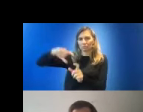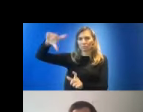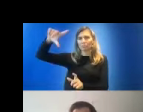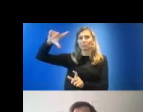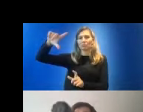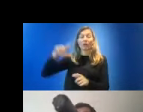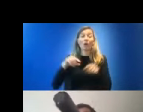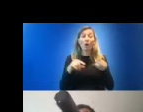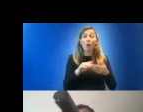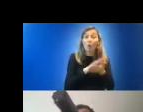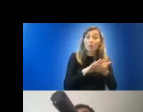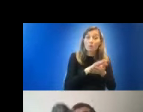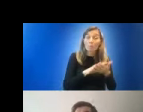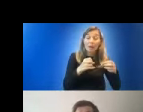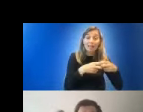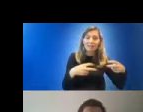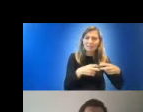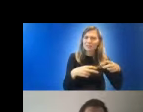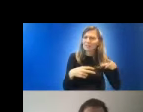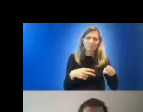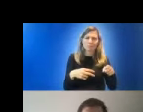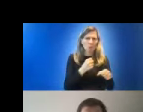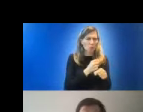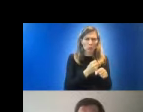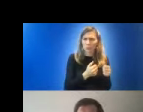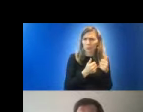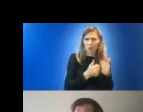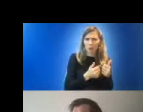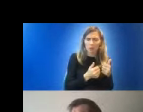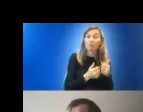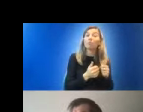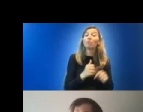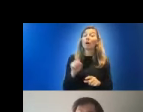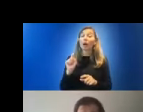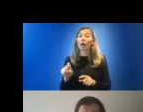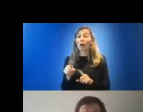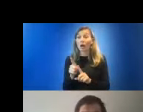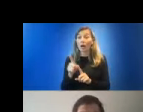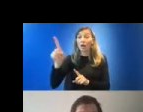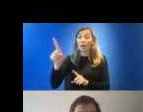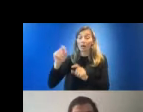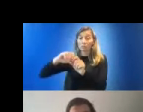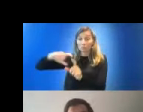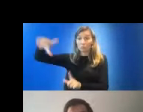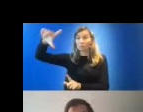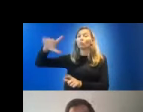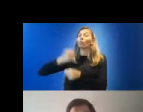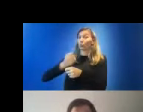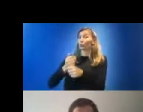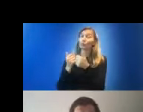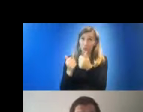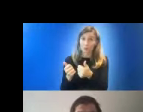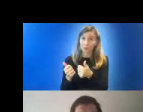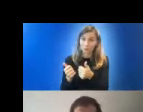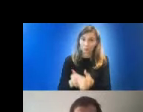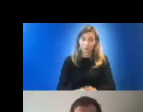automatic captioning embedded, so it doesn't work well. But the link on external captioning works well. Thank you. I'm